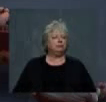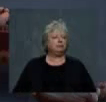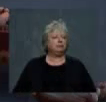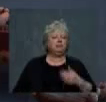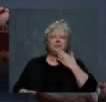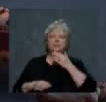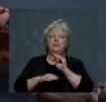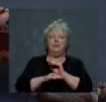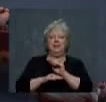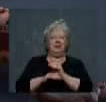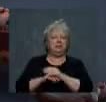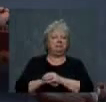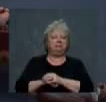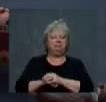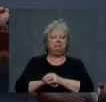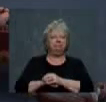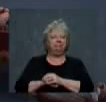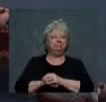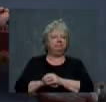Good evening.